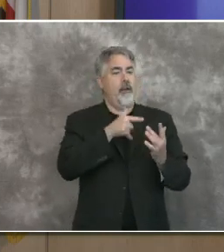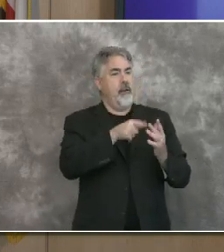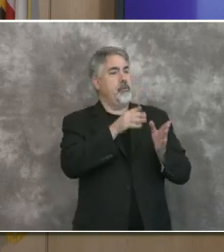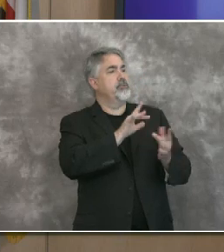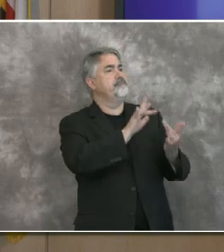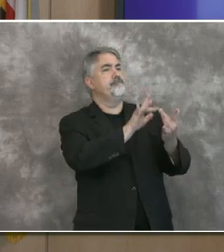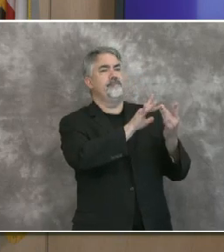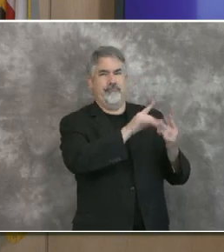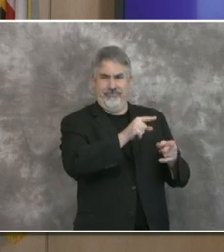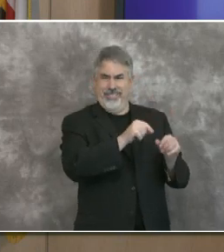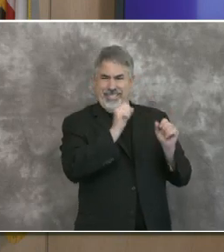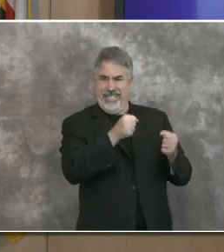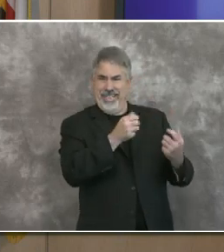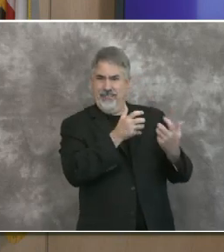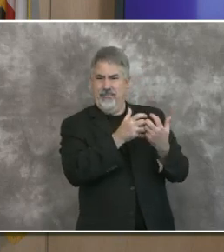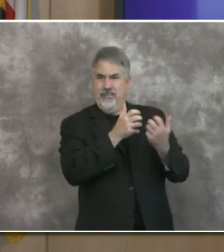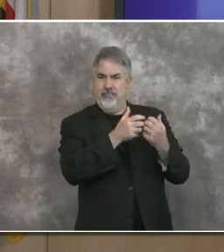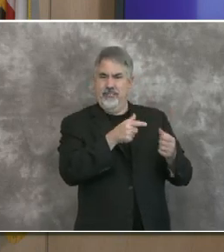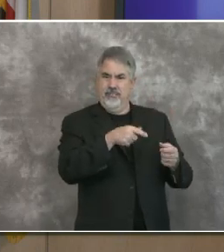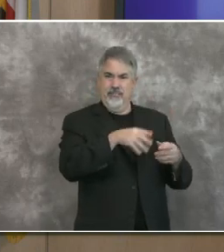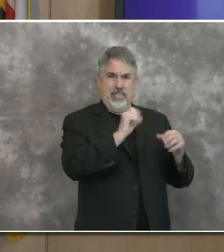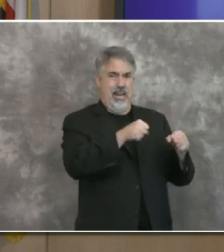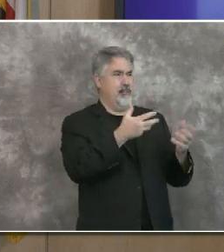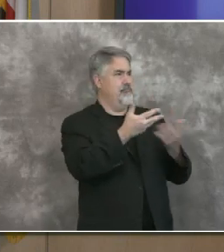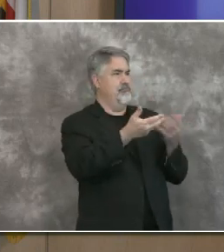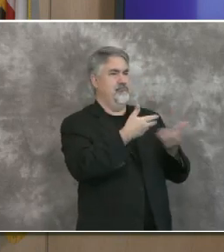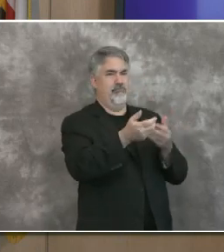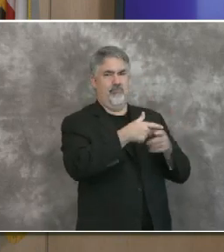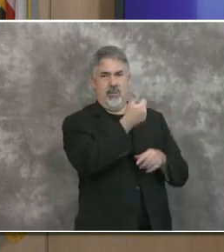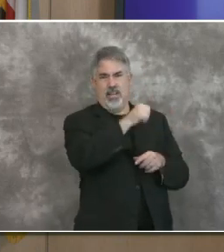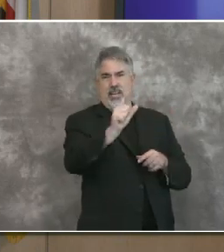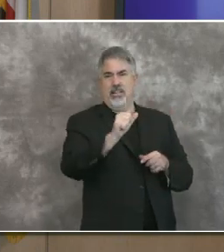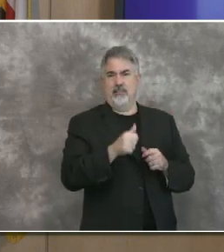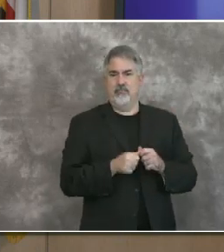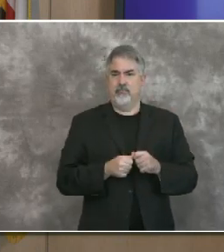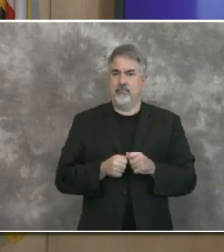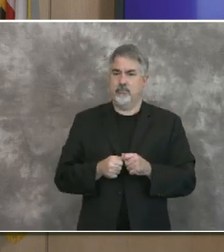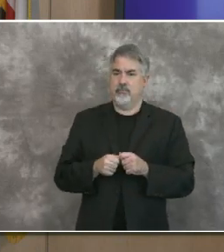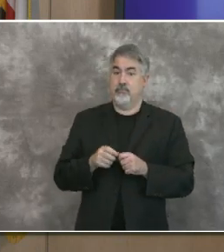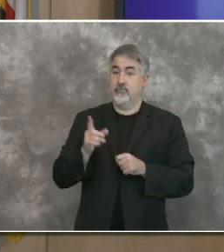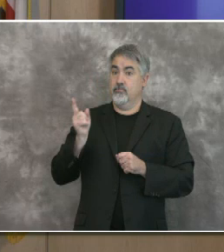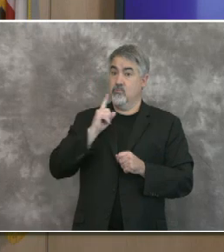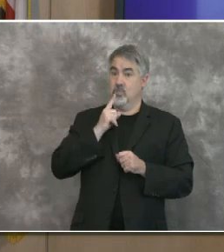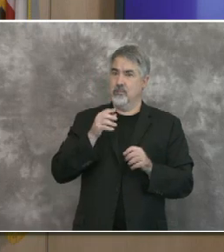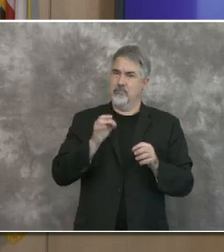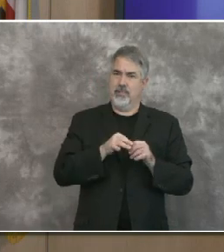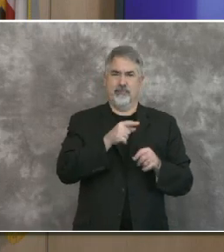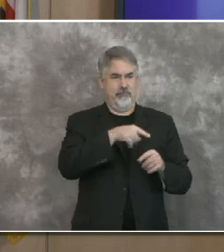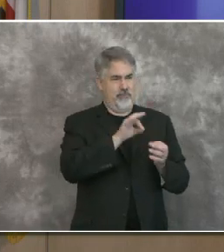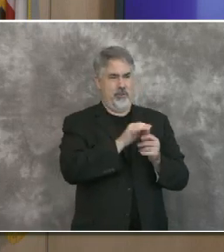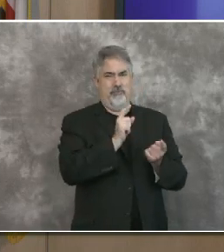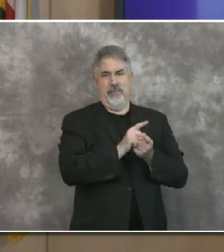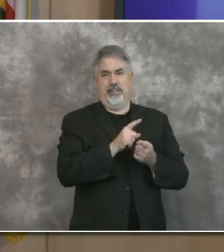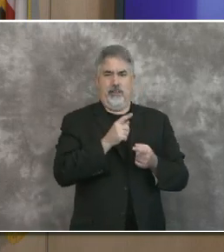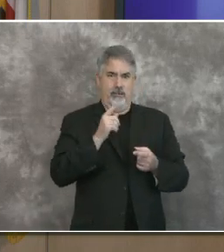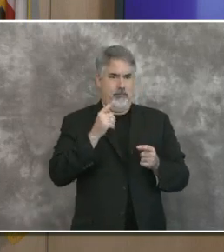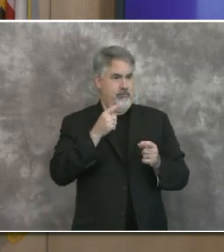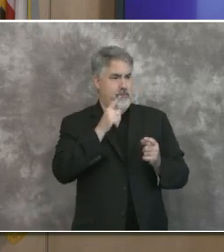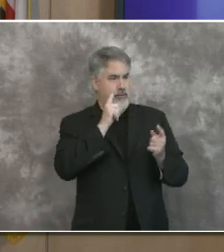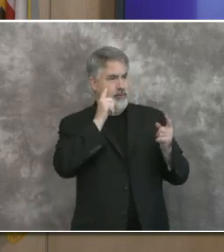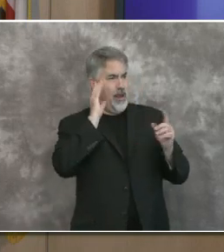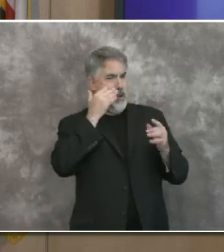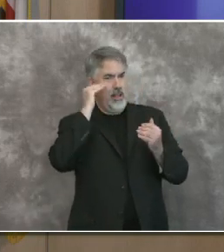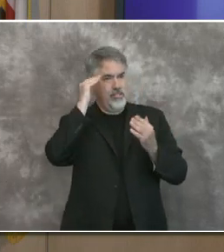the broader demographics of San Diego County in an effort to truly fulfill the mission and the intent of what they need to